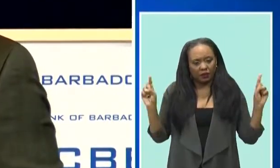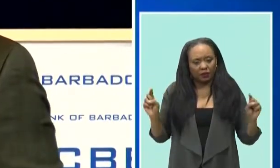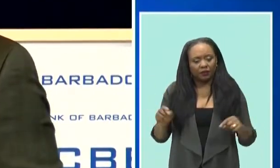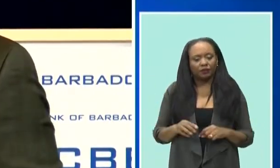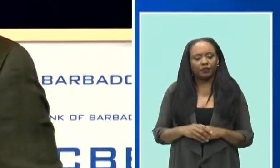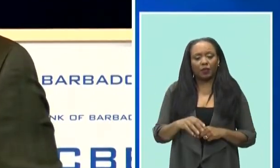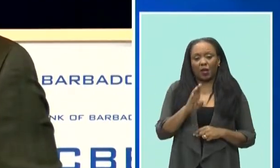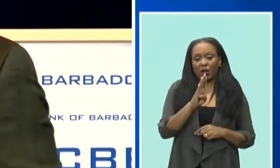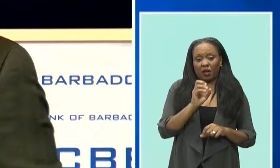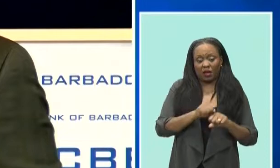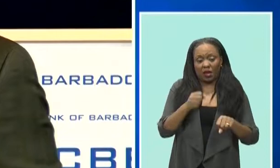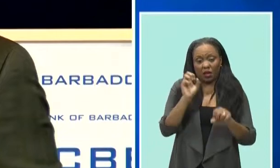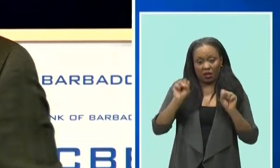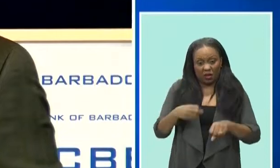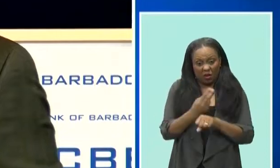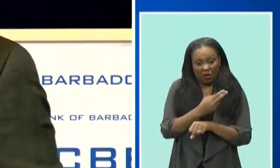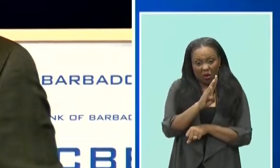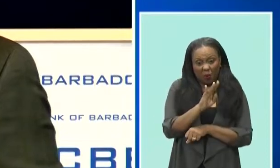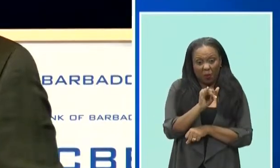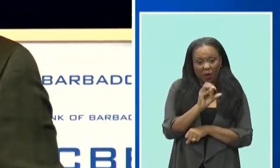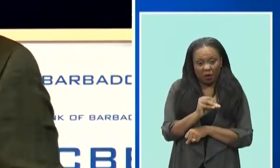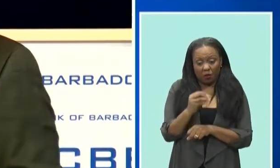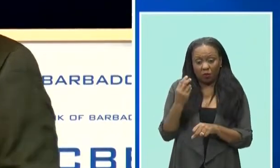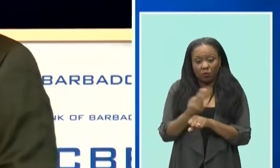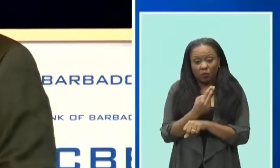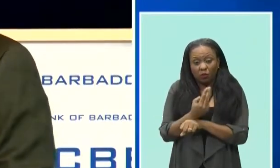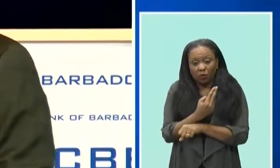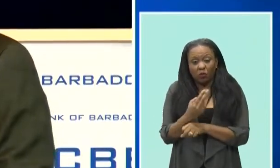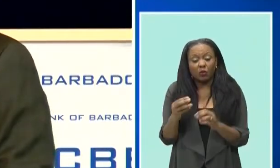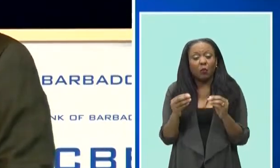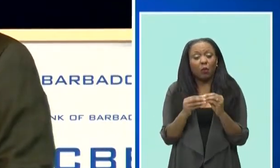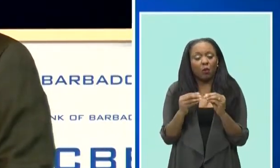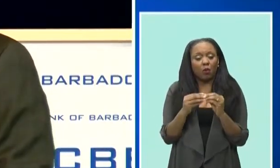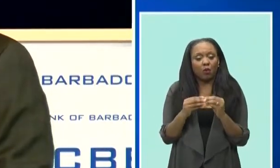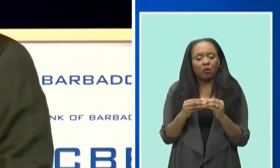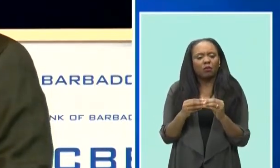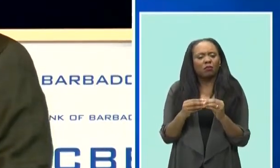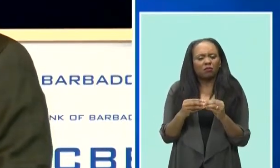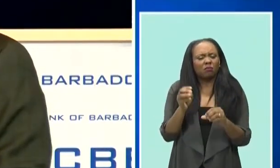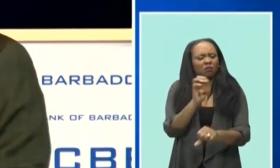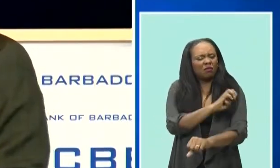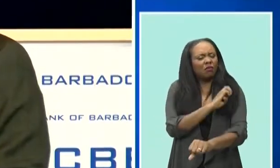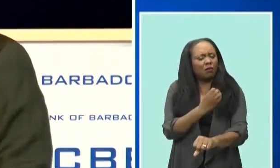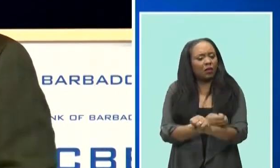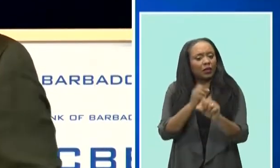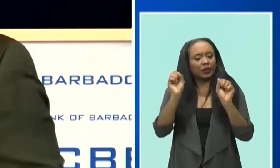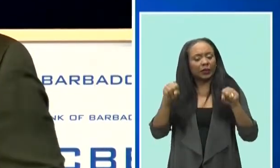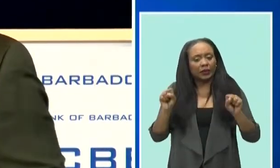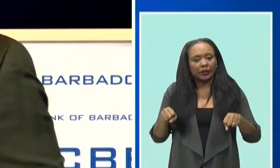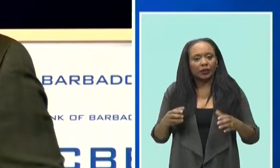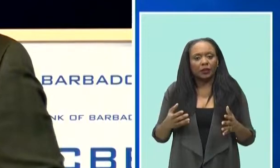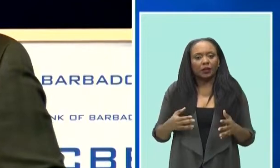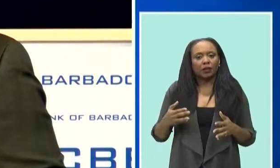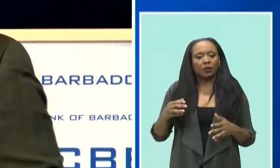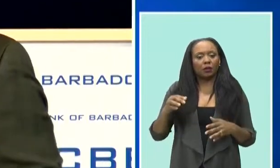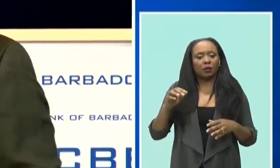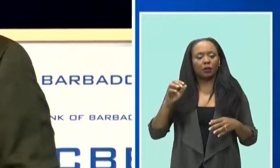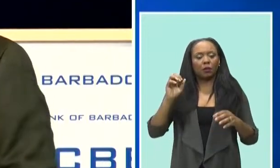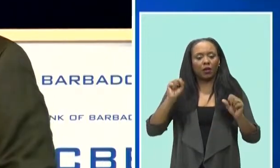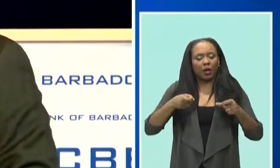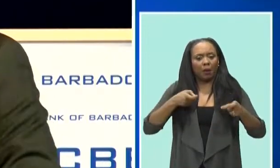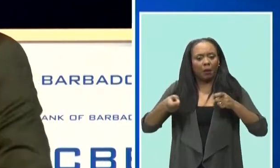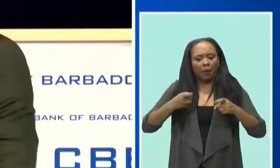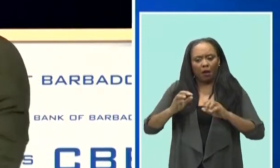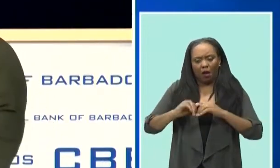minimizing waste and enabling us to make the best use of our resources. They generate energy. They help us to manage our carbon